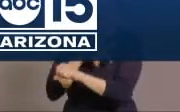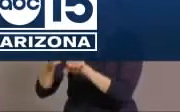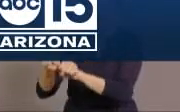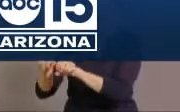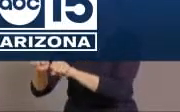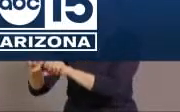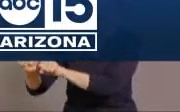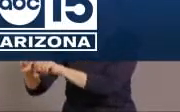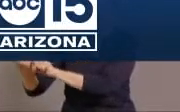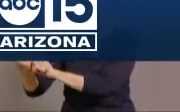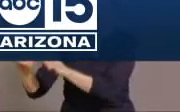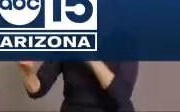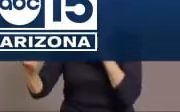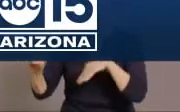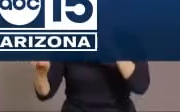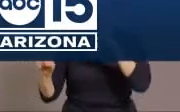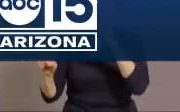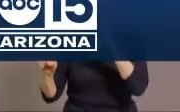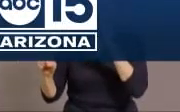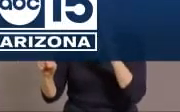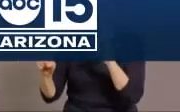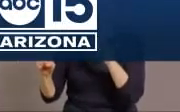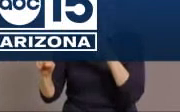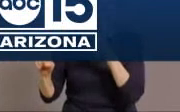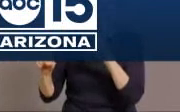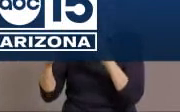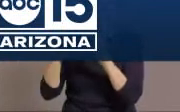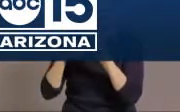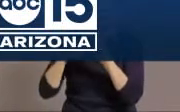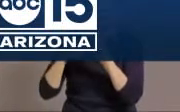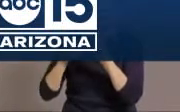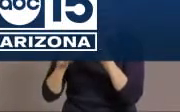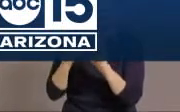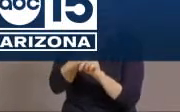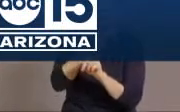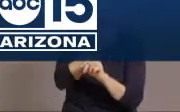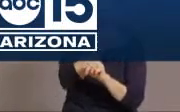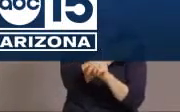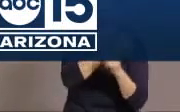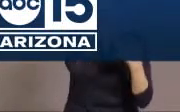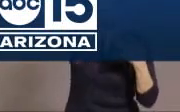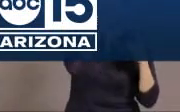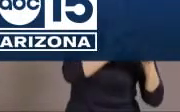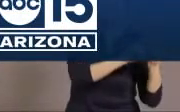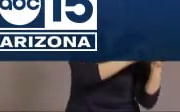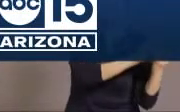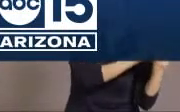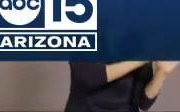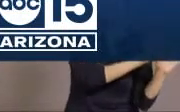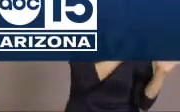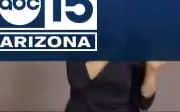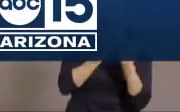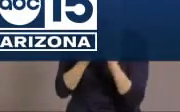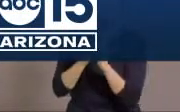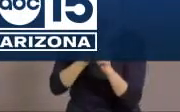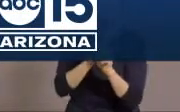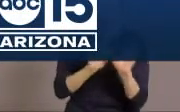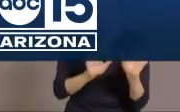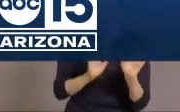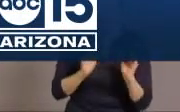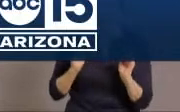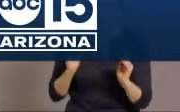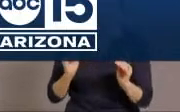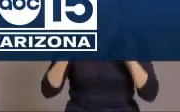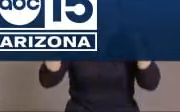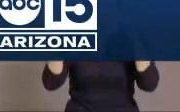are ICU beds that are occupied by other patients that do not have COVID. And you can see that the gray bars are